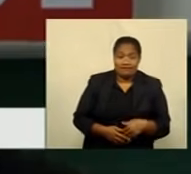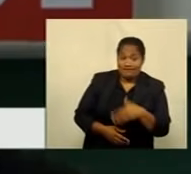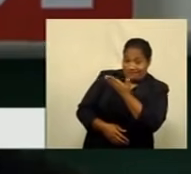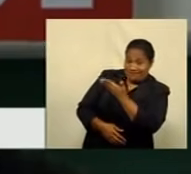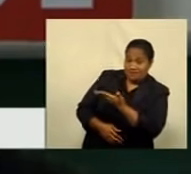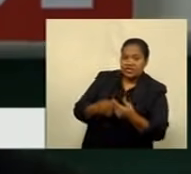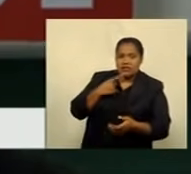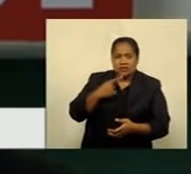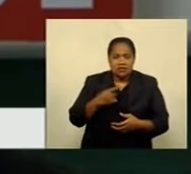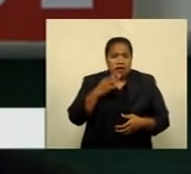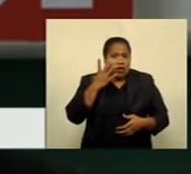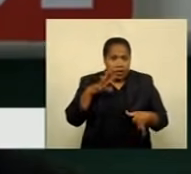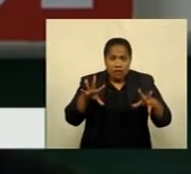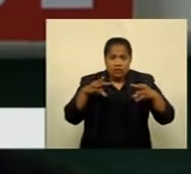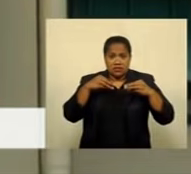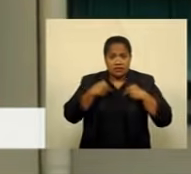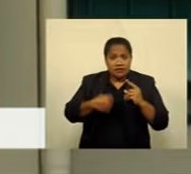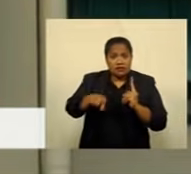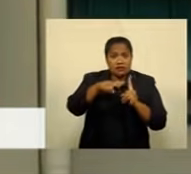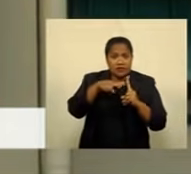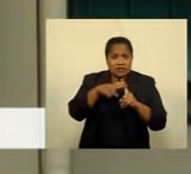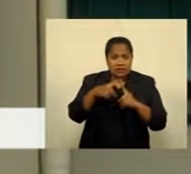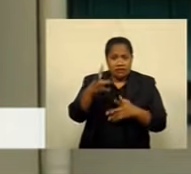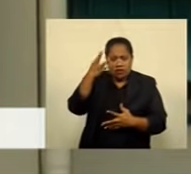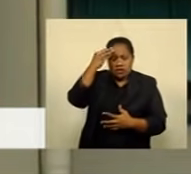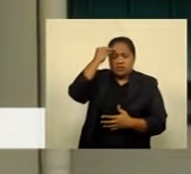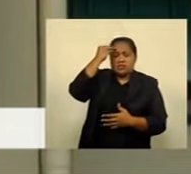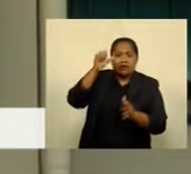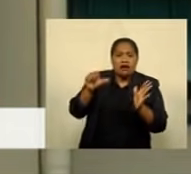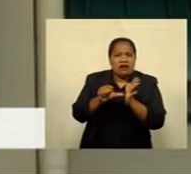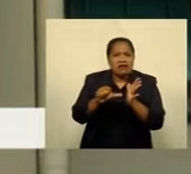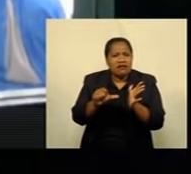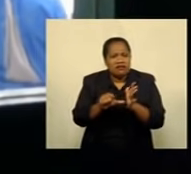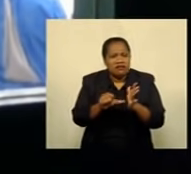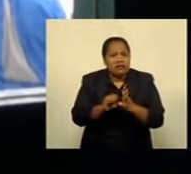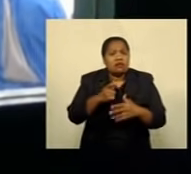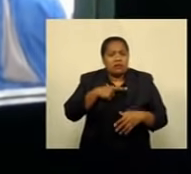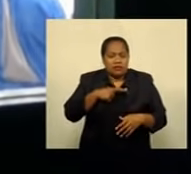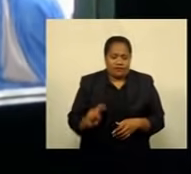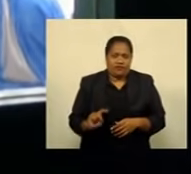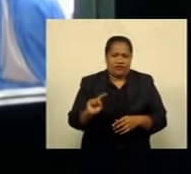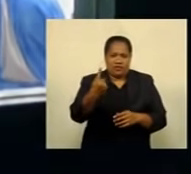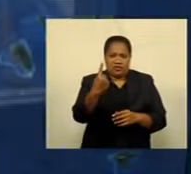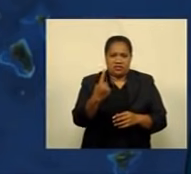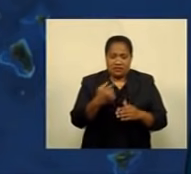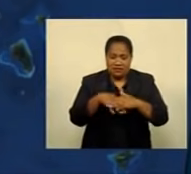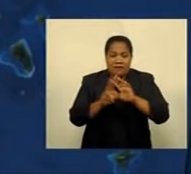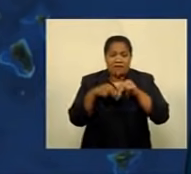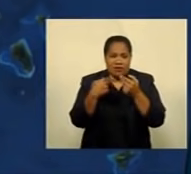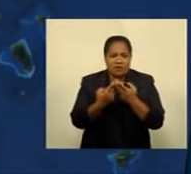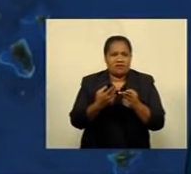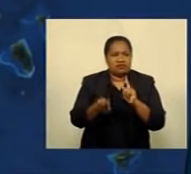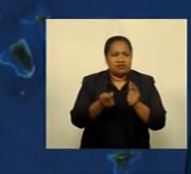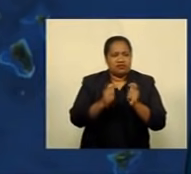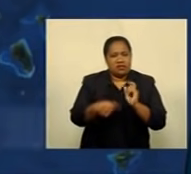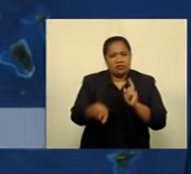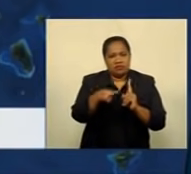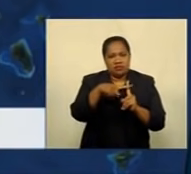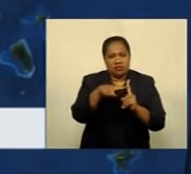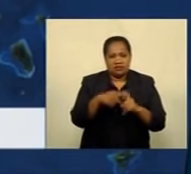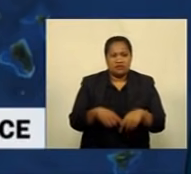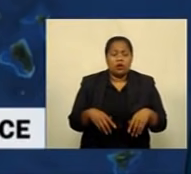was hard as she was the first one in her family and work circle to test positive for the virus. A lot of body